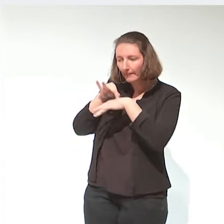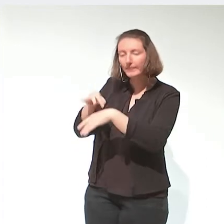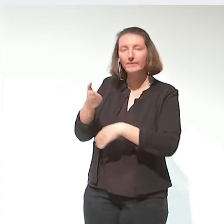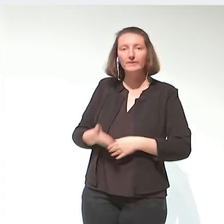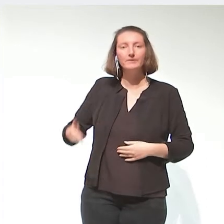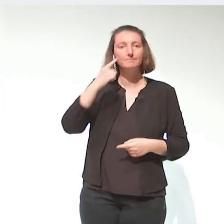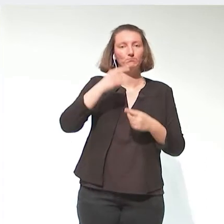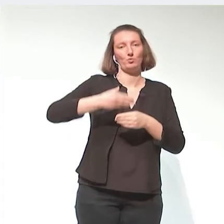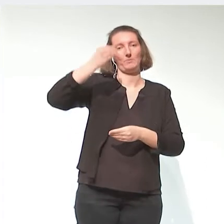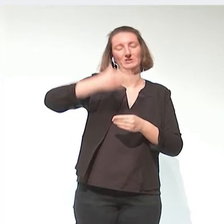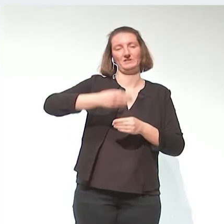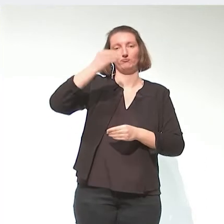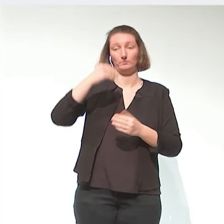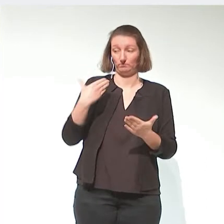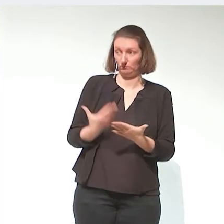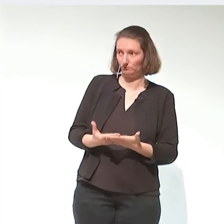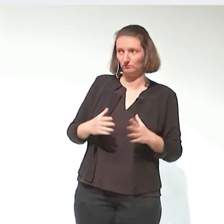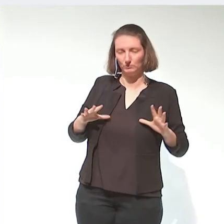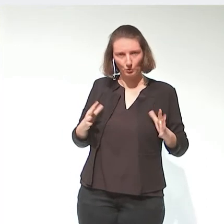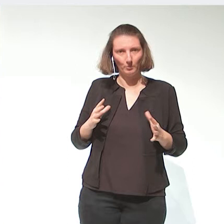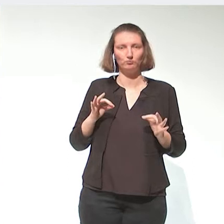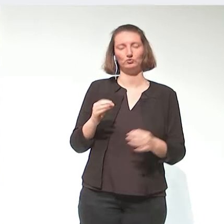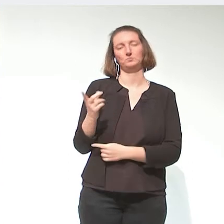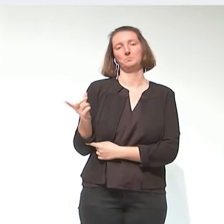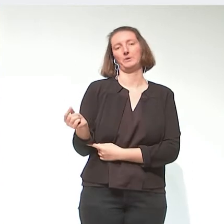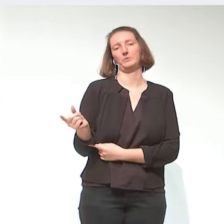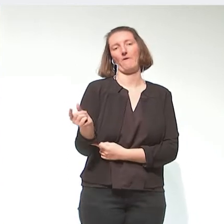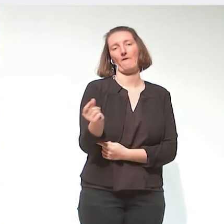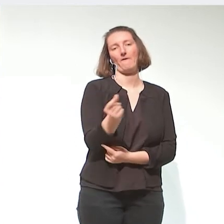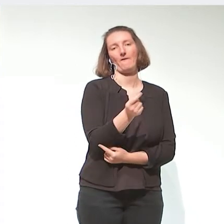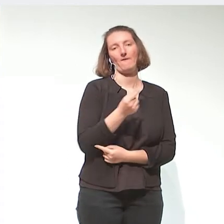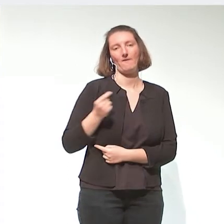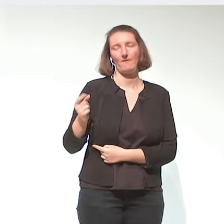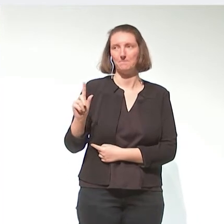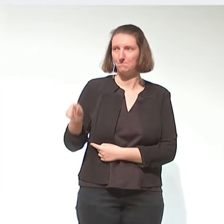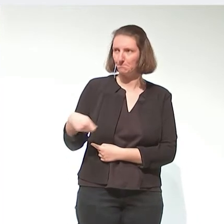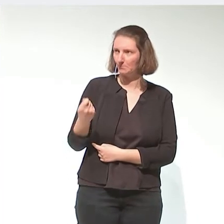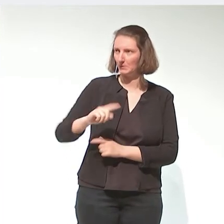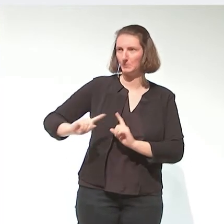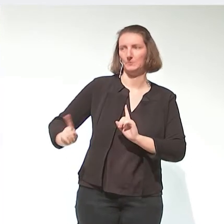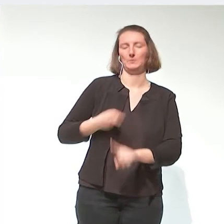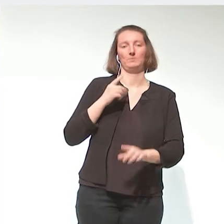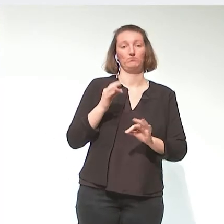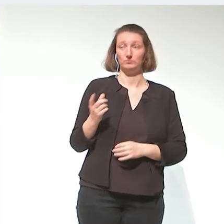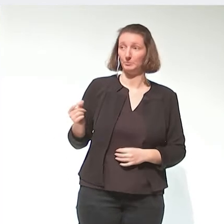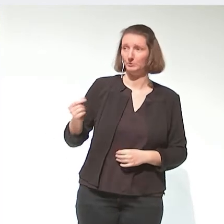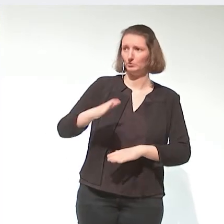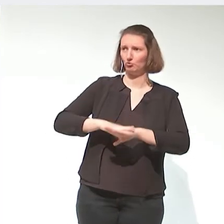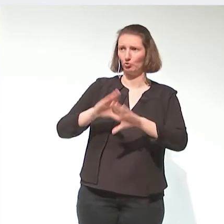partnerships are very important, partnerships from the local to the European level, bringing in all